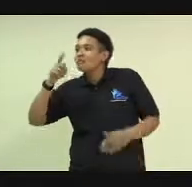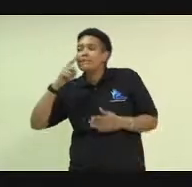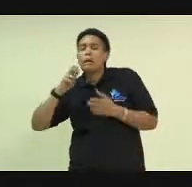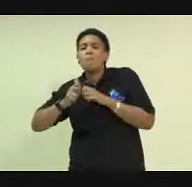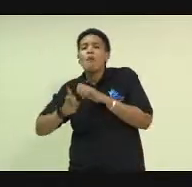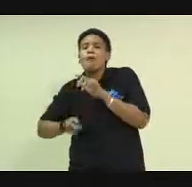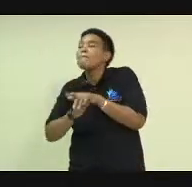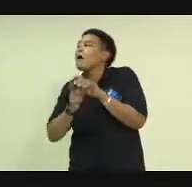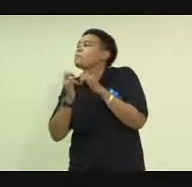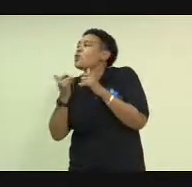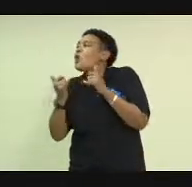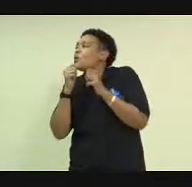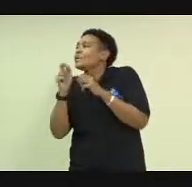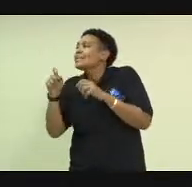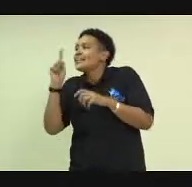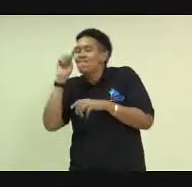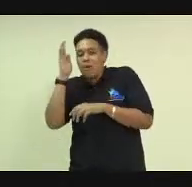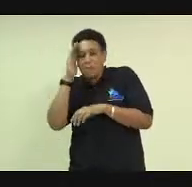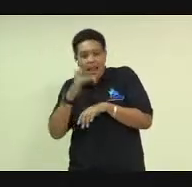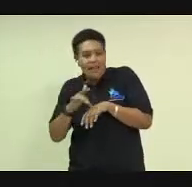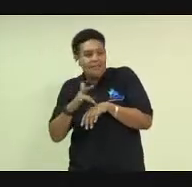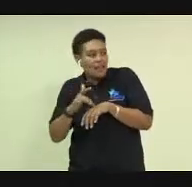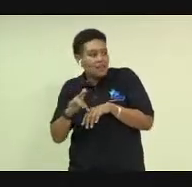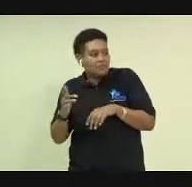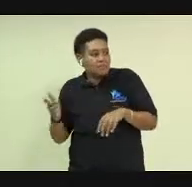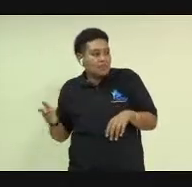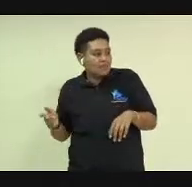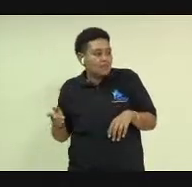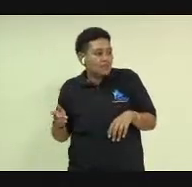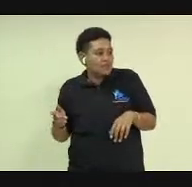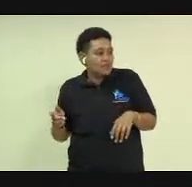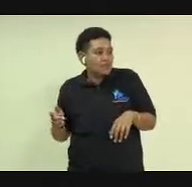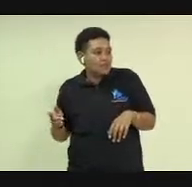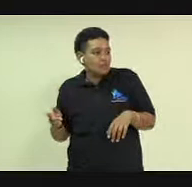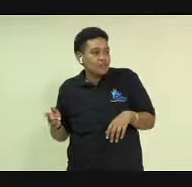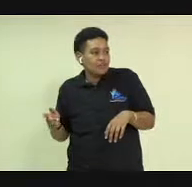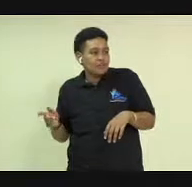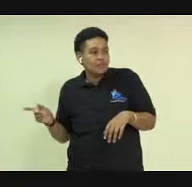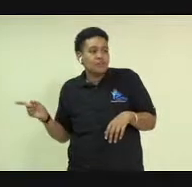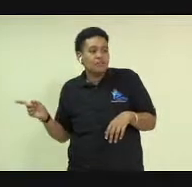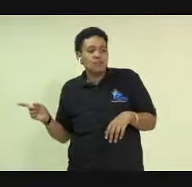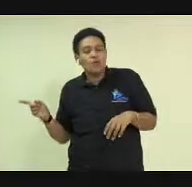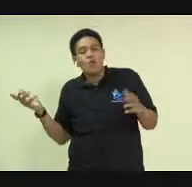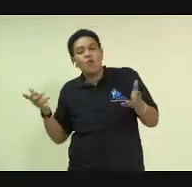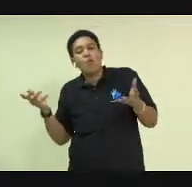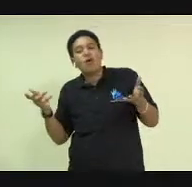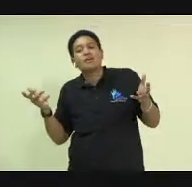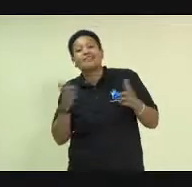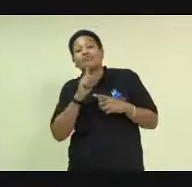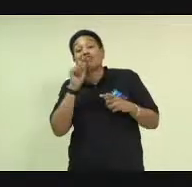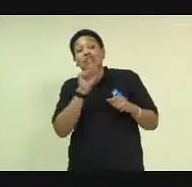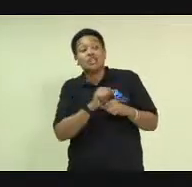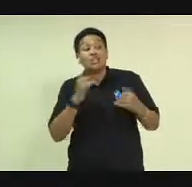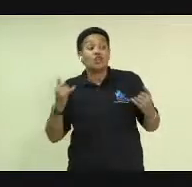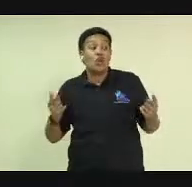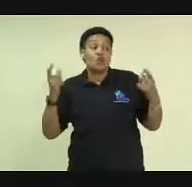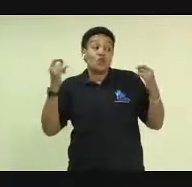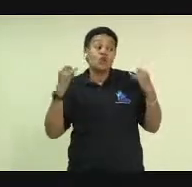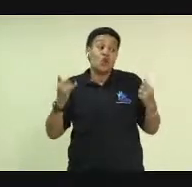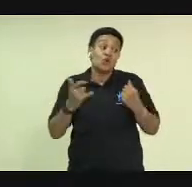now with the need for bed spaces in this COVID period. What is being done at this time